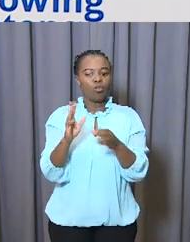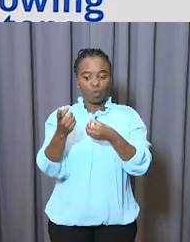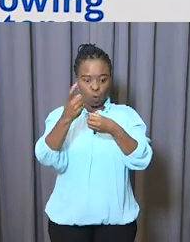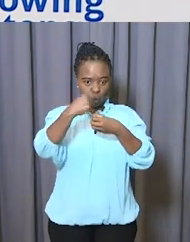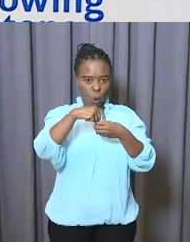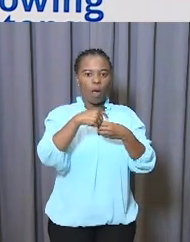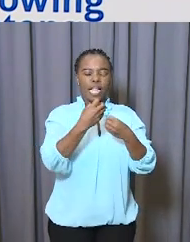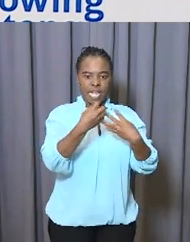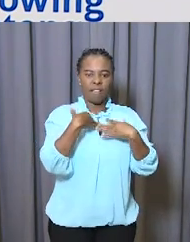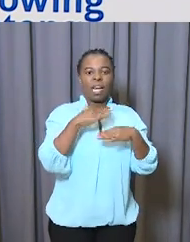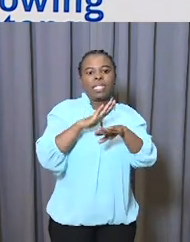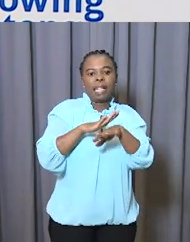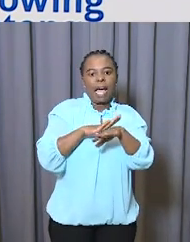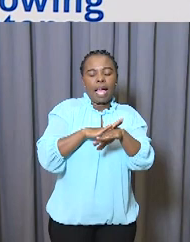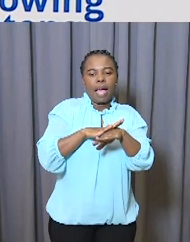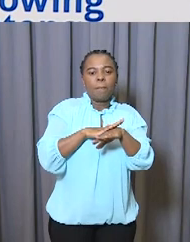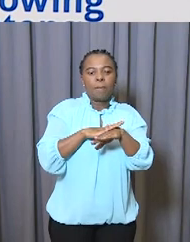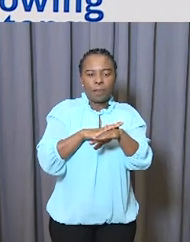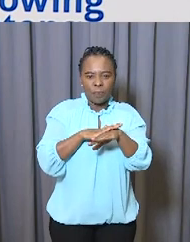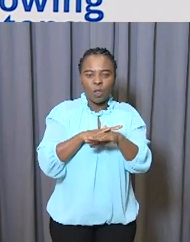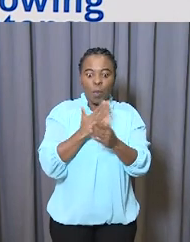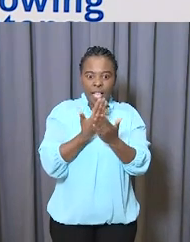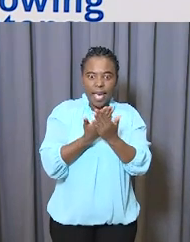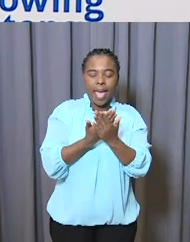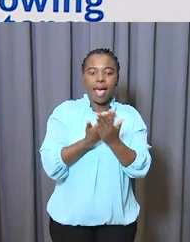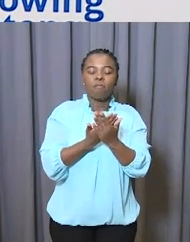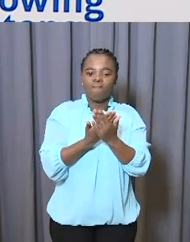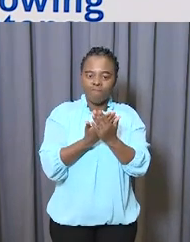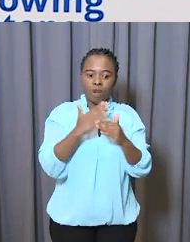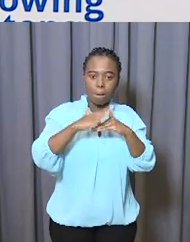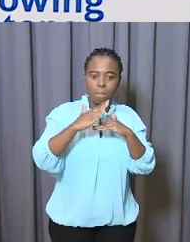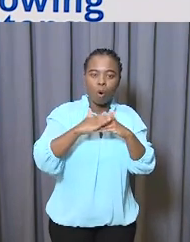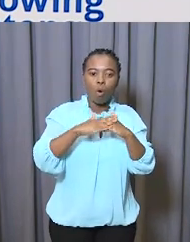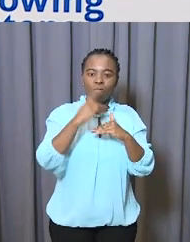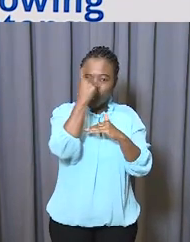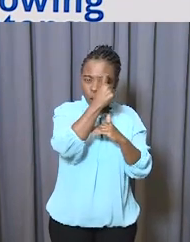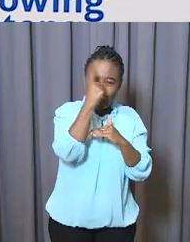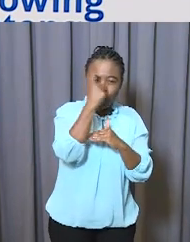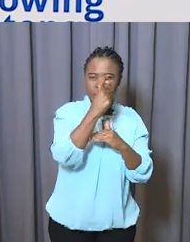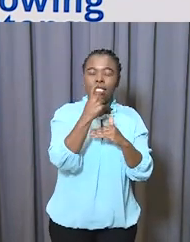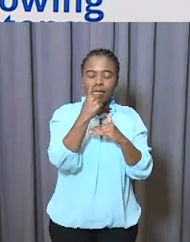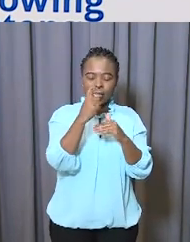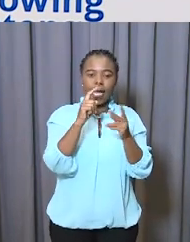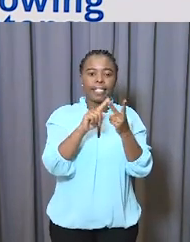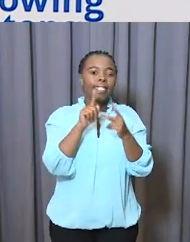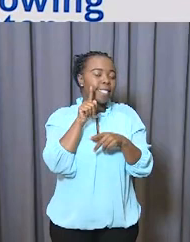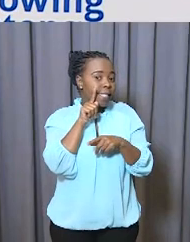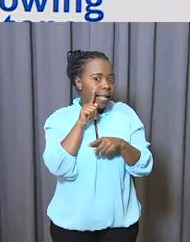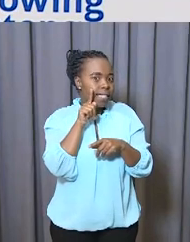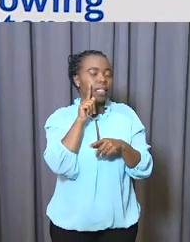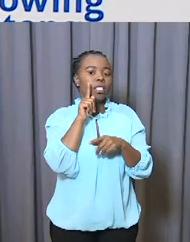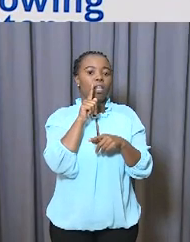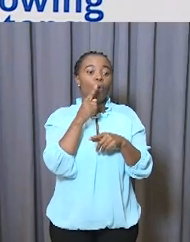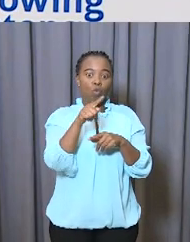space to make sure that we're able to screen and further test those who actually qualify for testing. And like